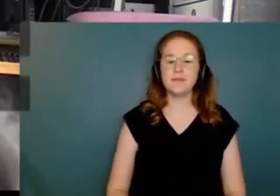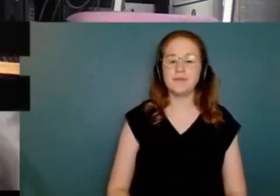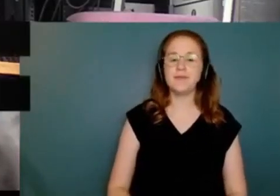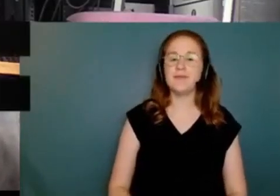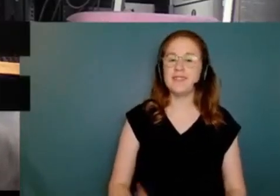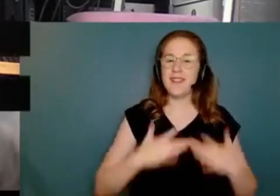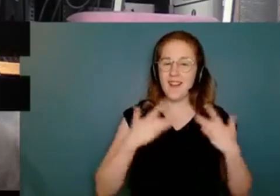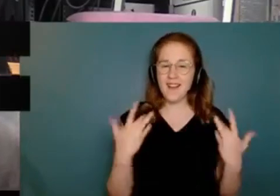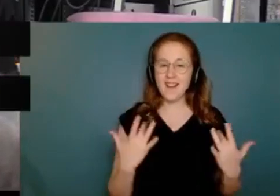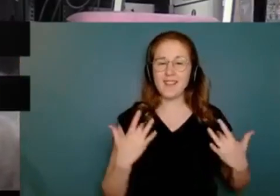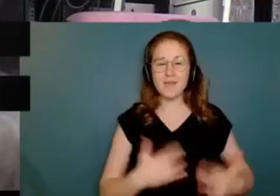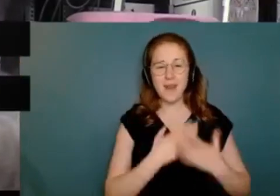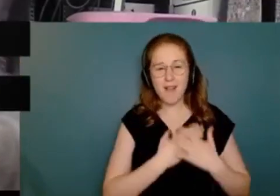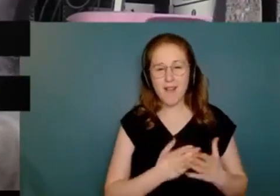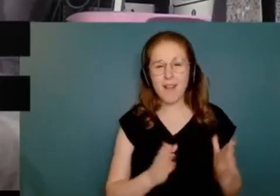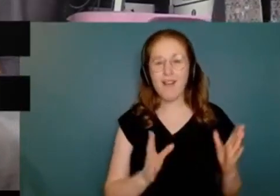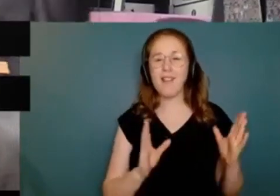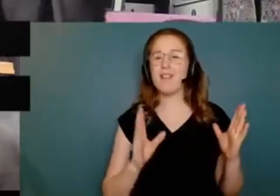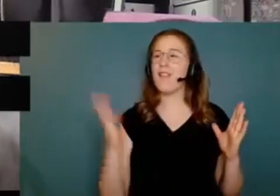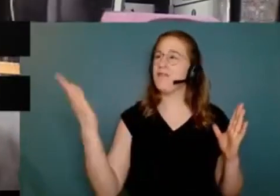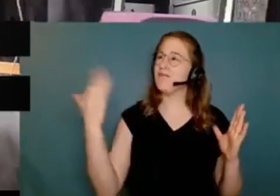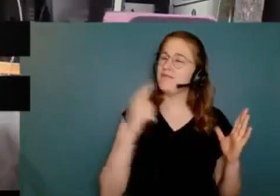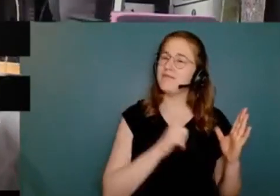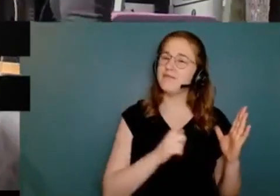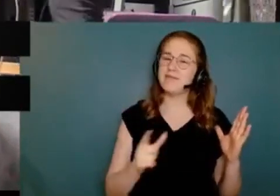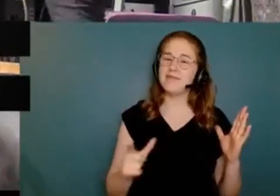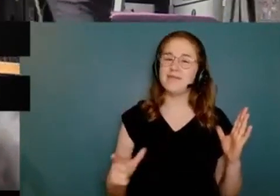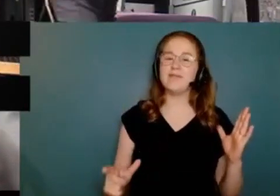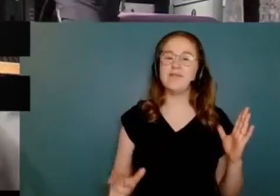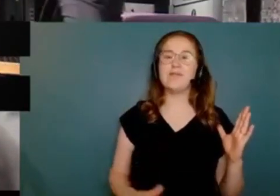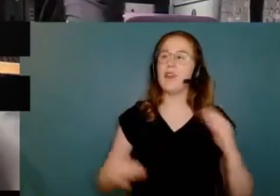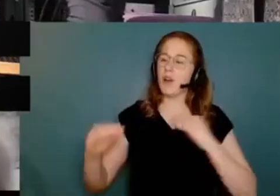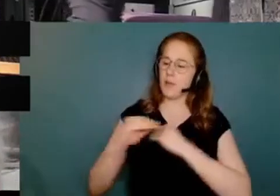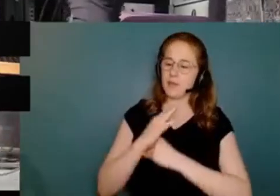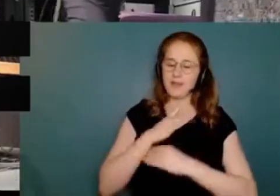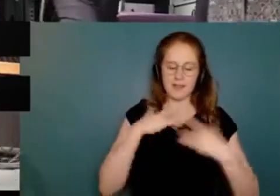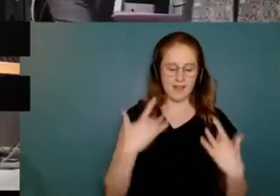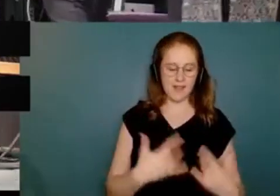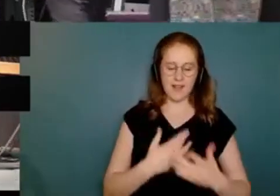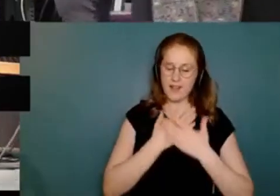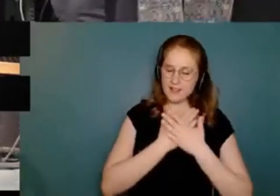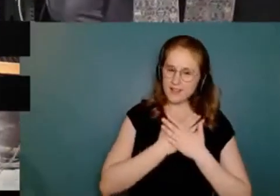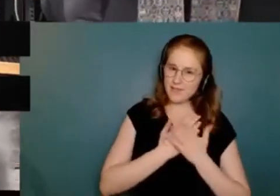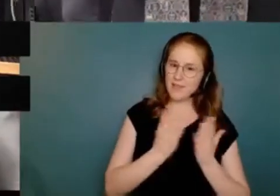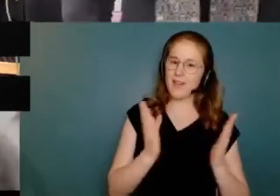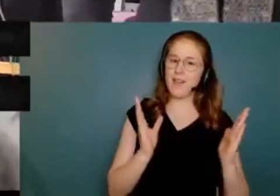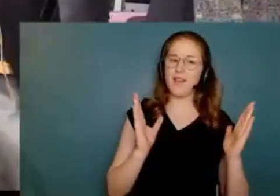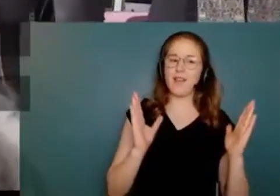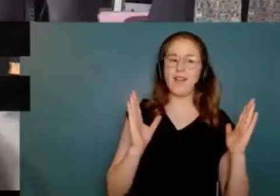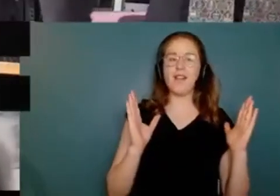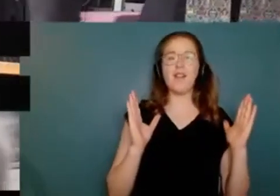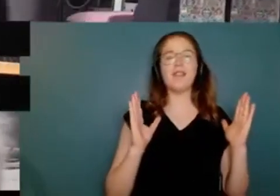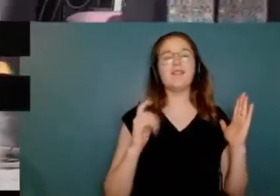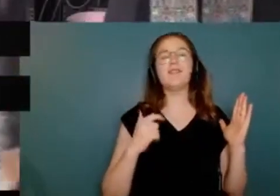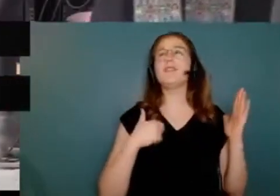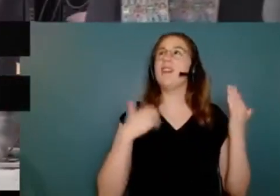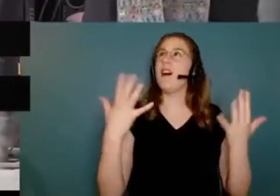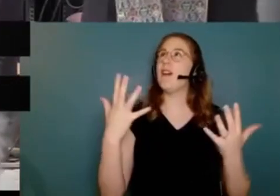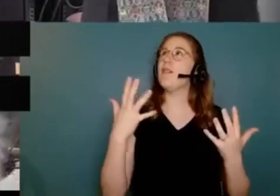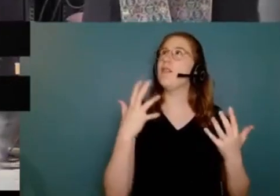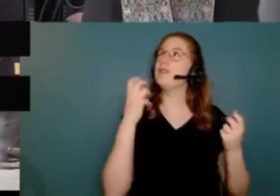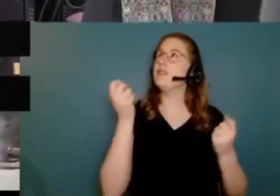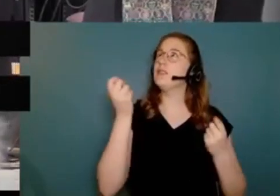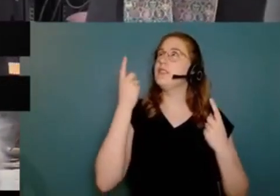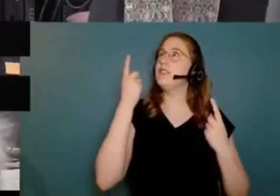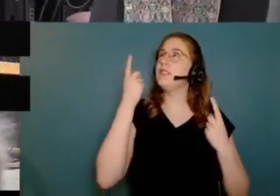Open the eyes of my heart, Lord. Open the eyes of my heart. I want